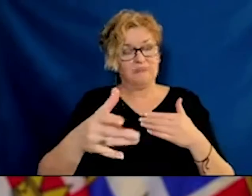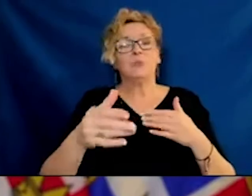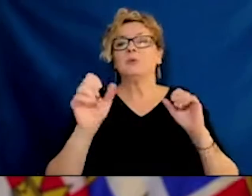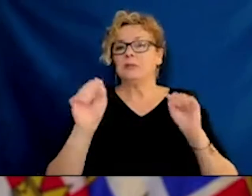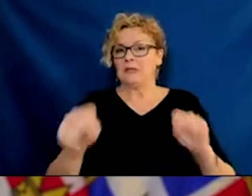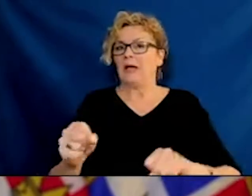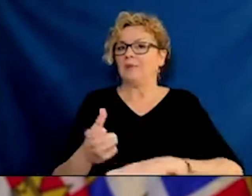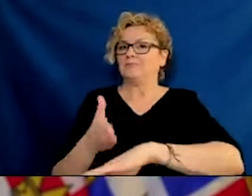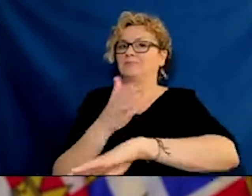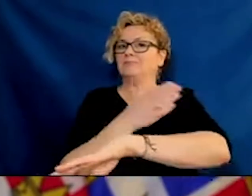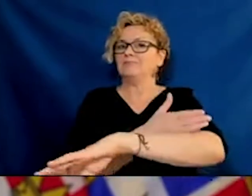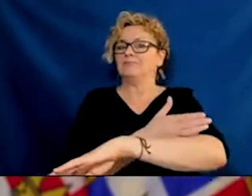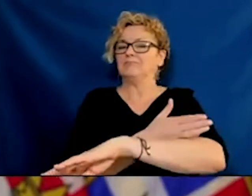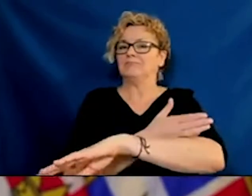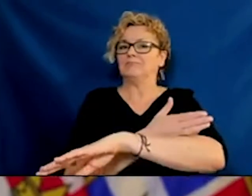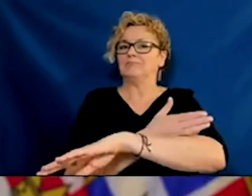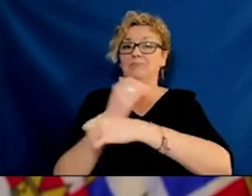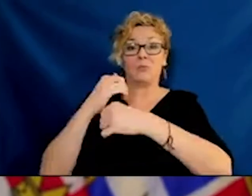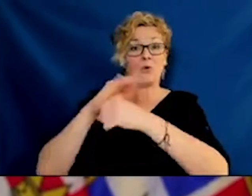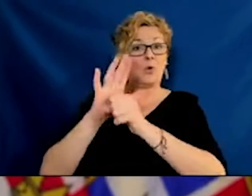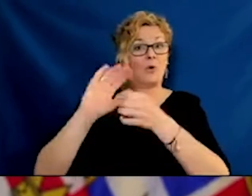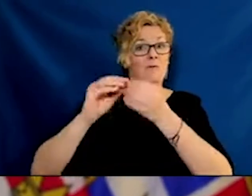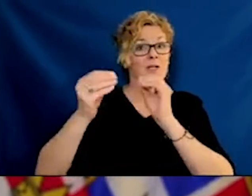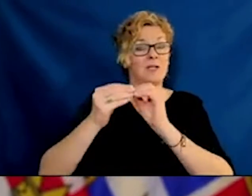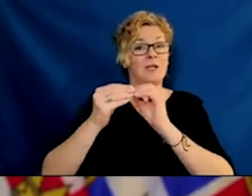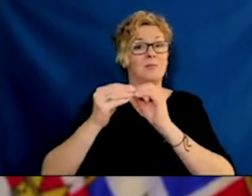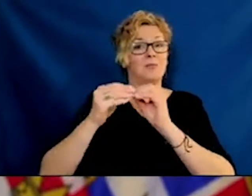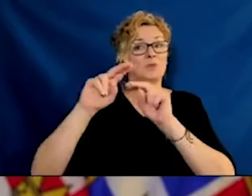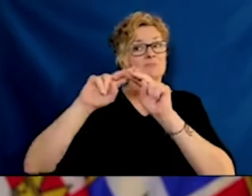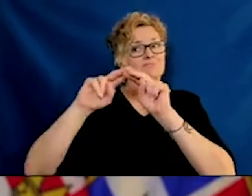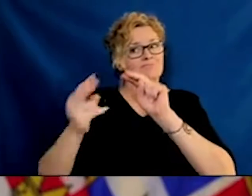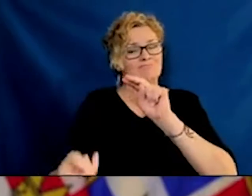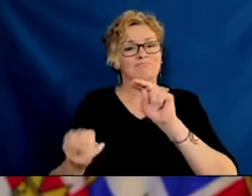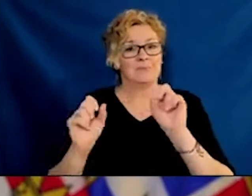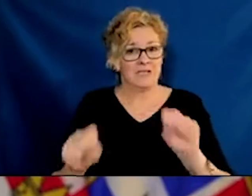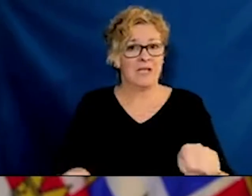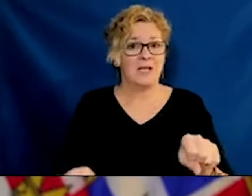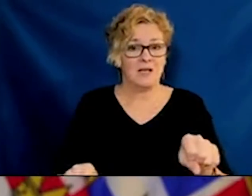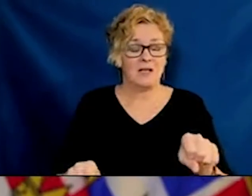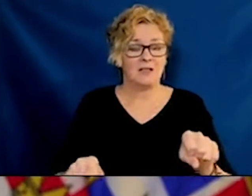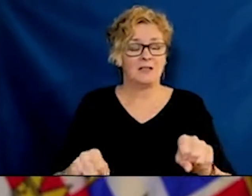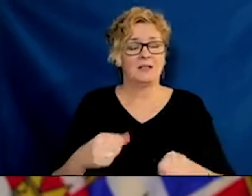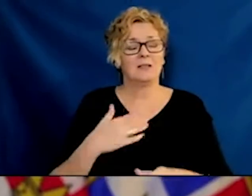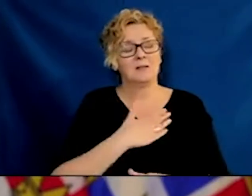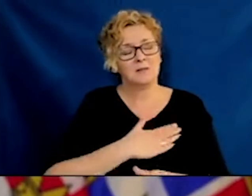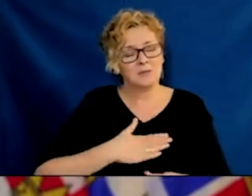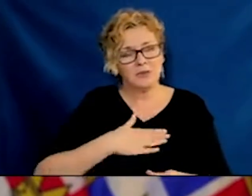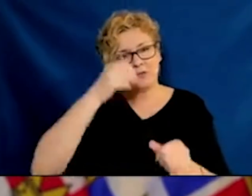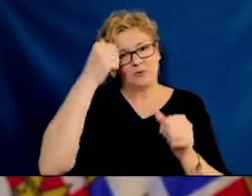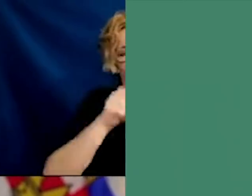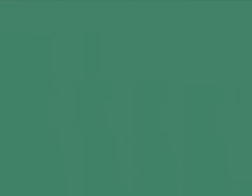we have been, by remembering to be kind, to be calm, and to be safe.